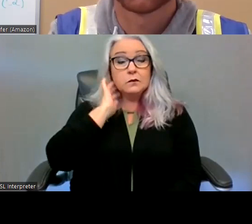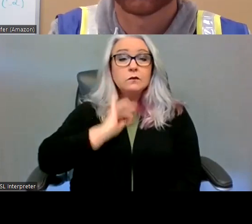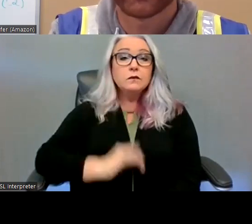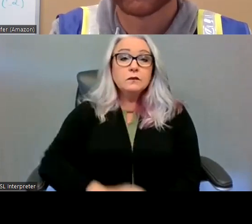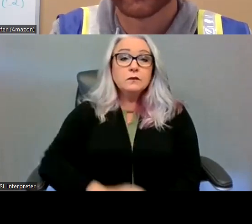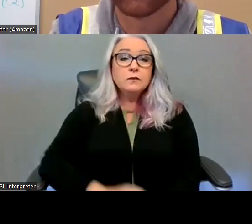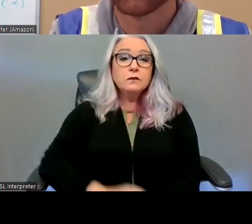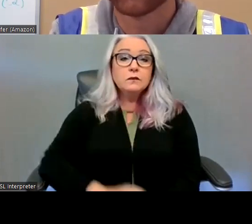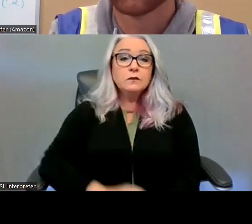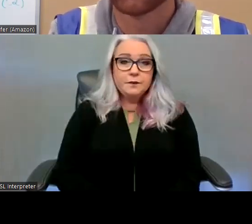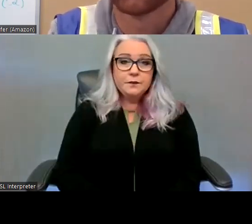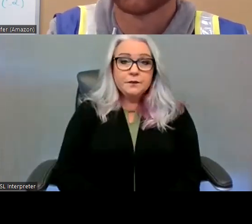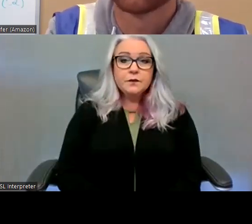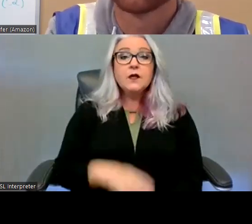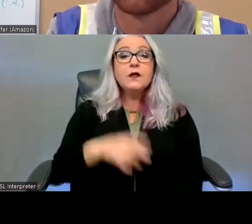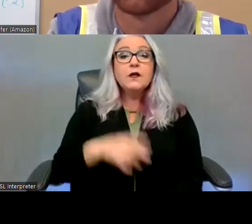Click Create an Account.